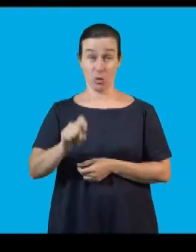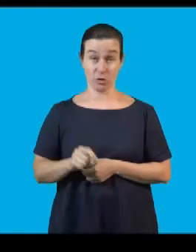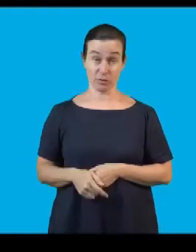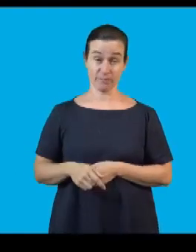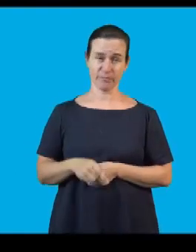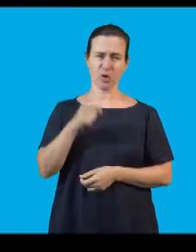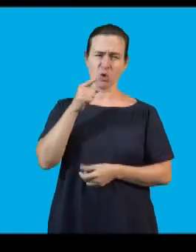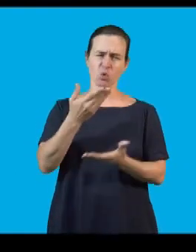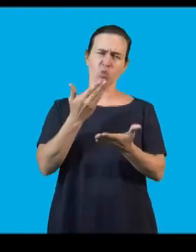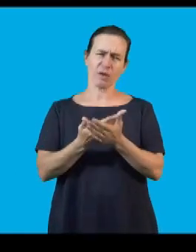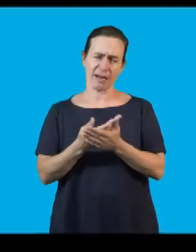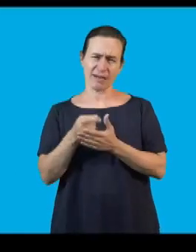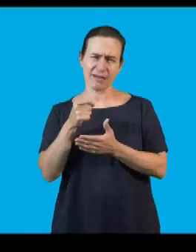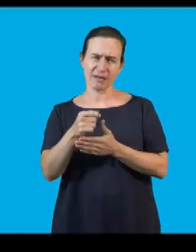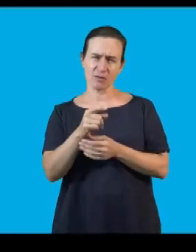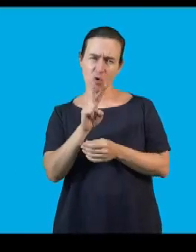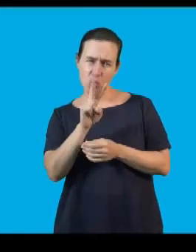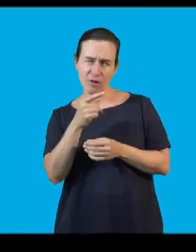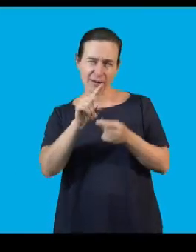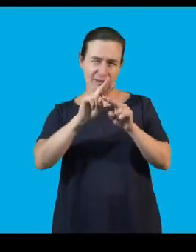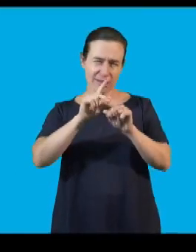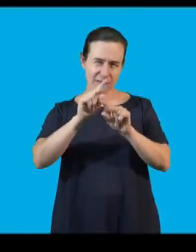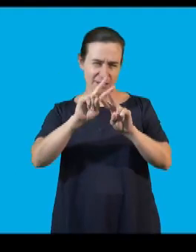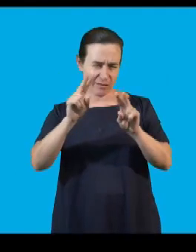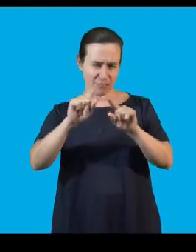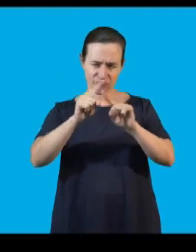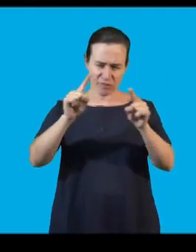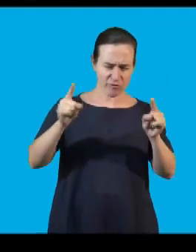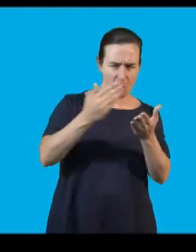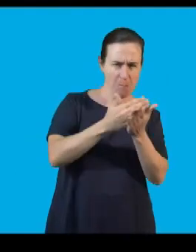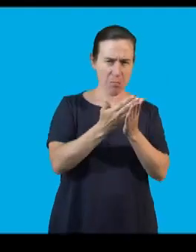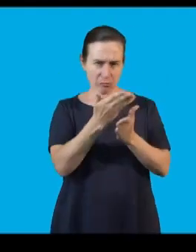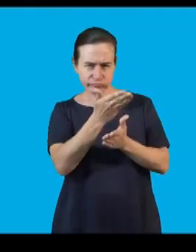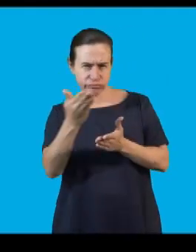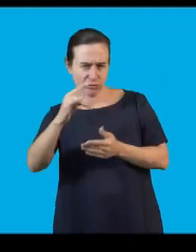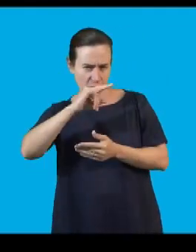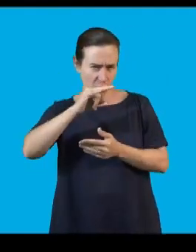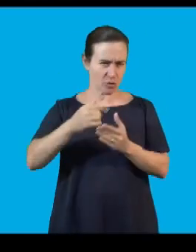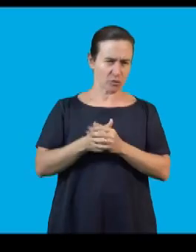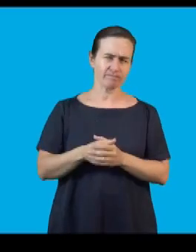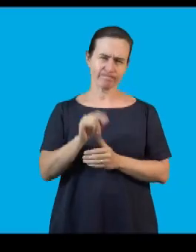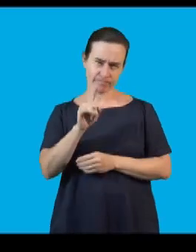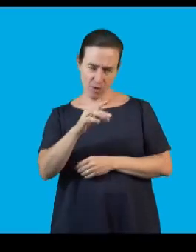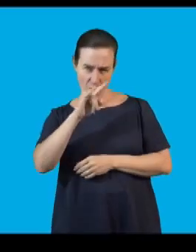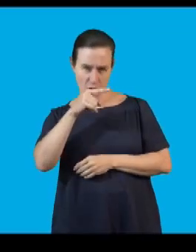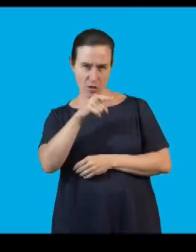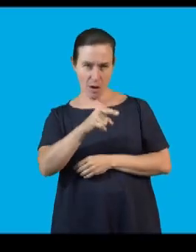says, can you respond to the features of this cartoon? So in the cartoon, we